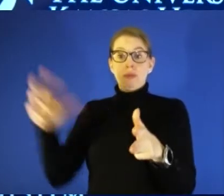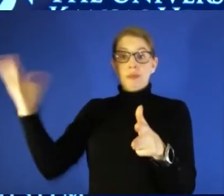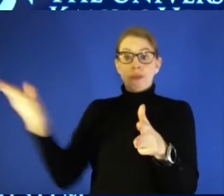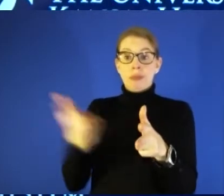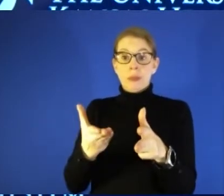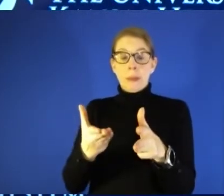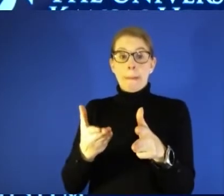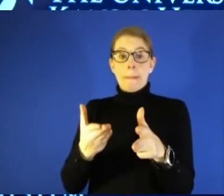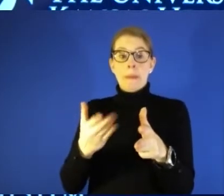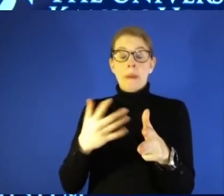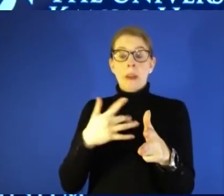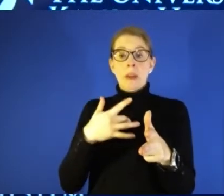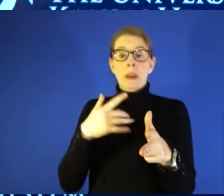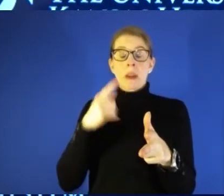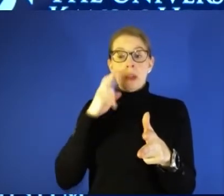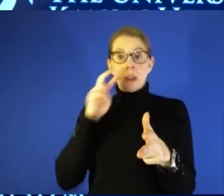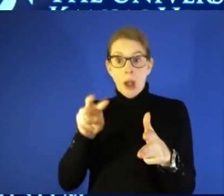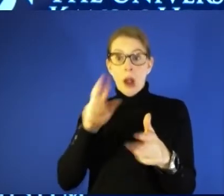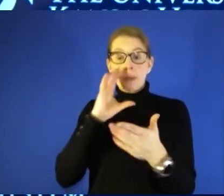silence to the room that,